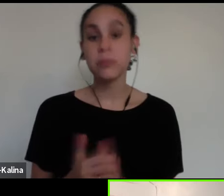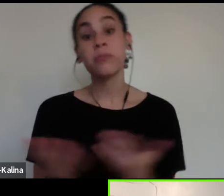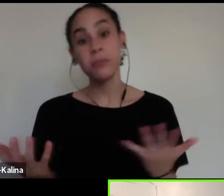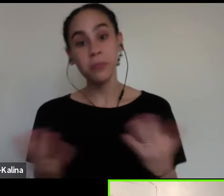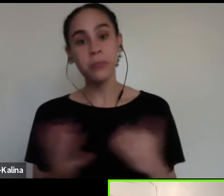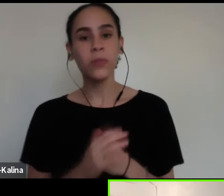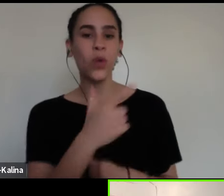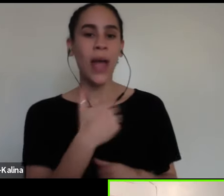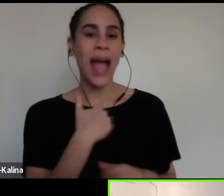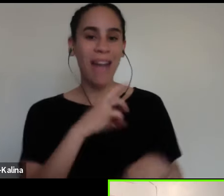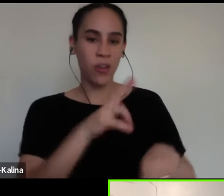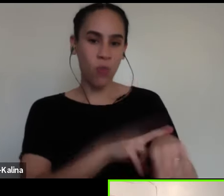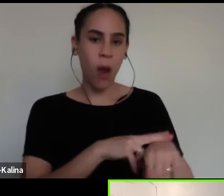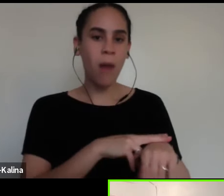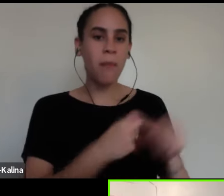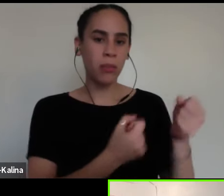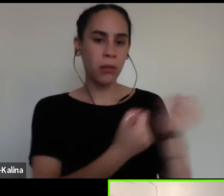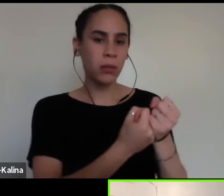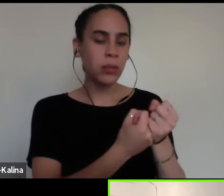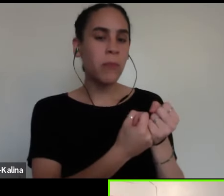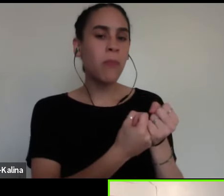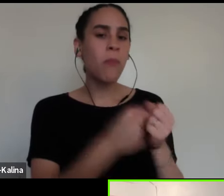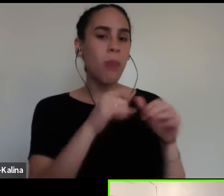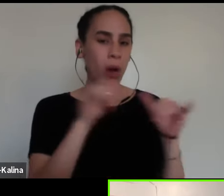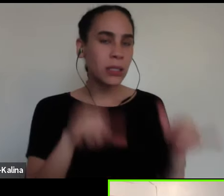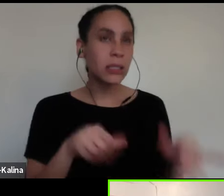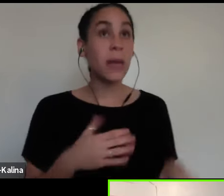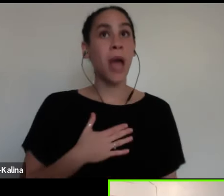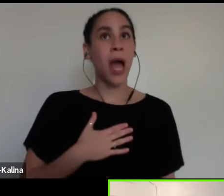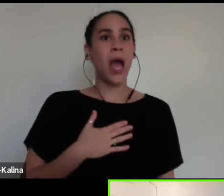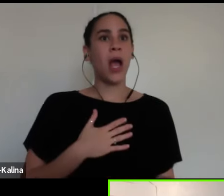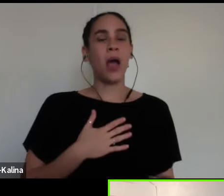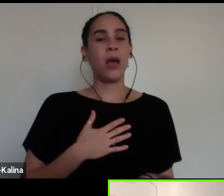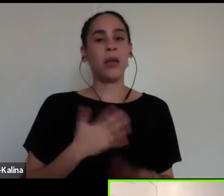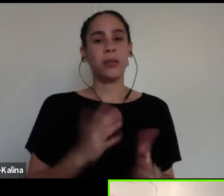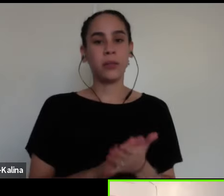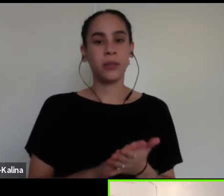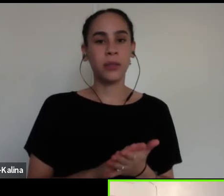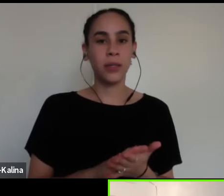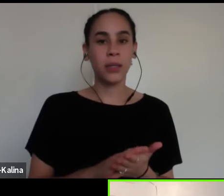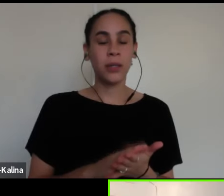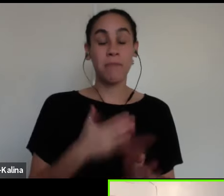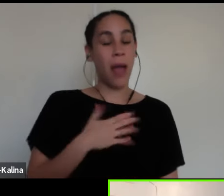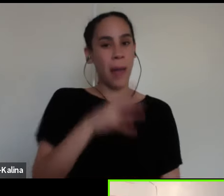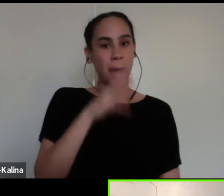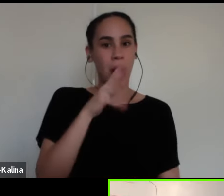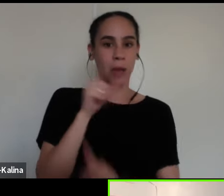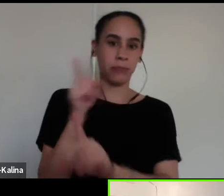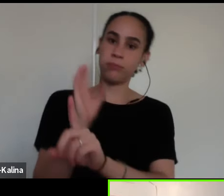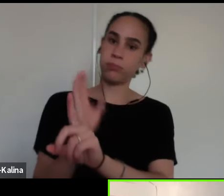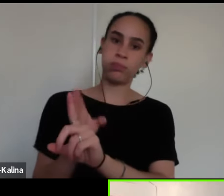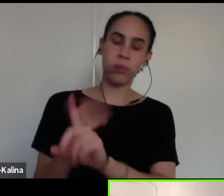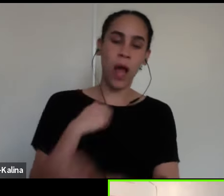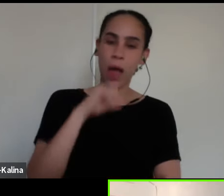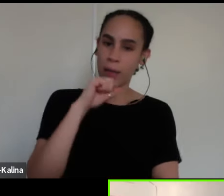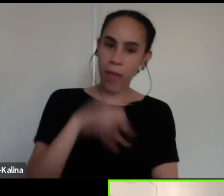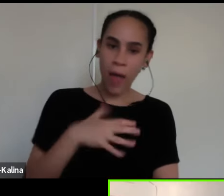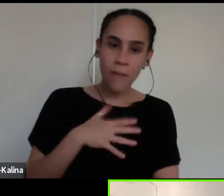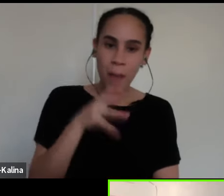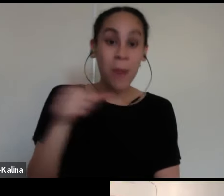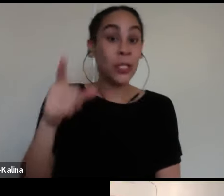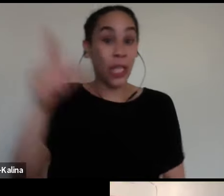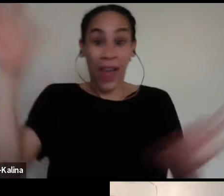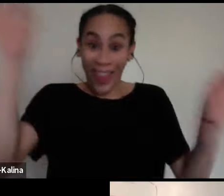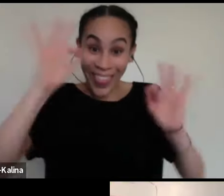support systems. I think I would love to say that my mom is that. I love my mom. She has no idea what I do.